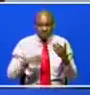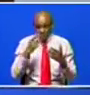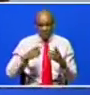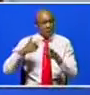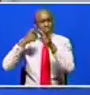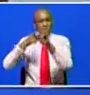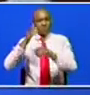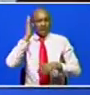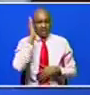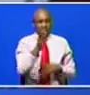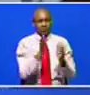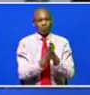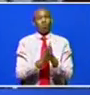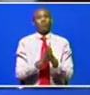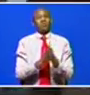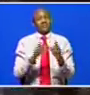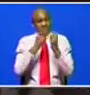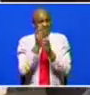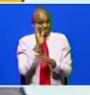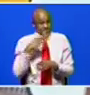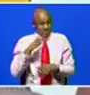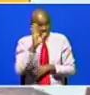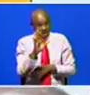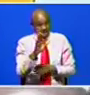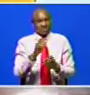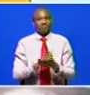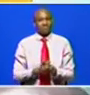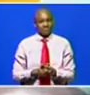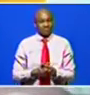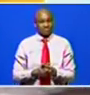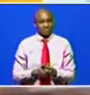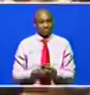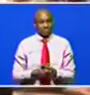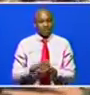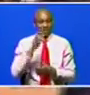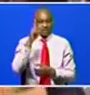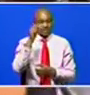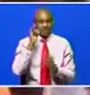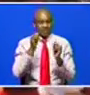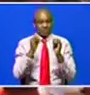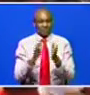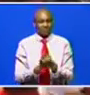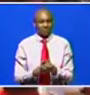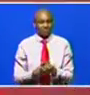attacks directed to one of them, hence the change of tune. Chris Dairo, KTN News.